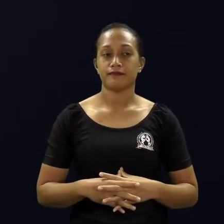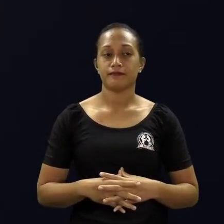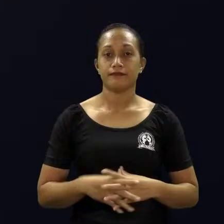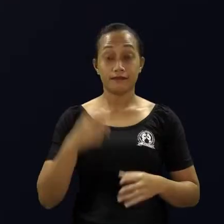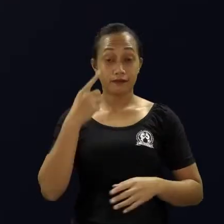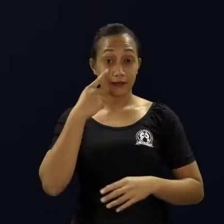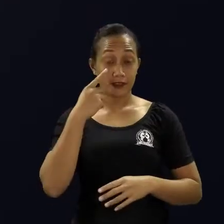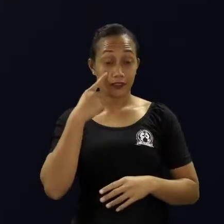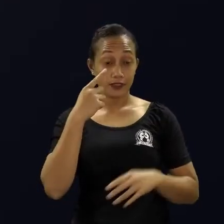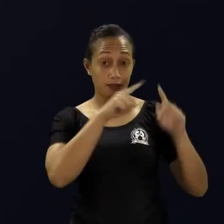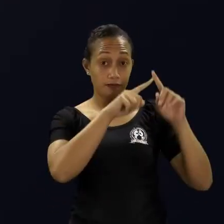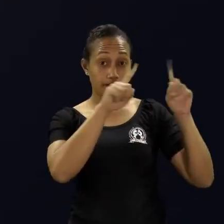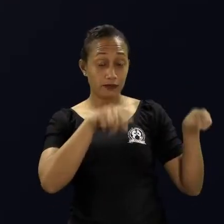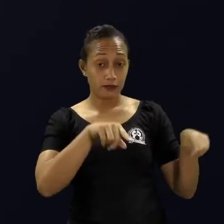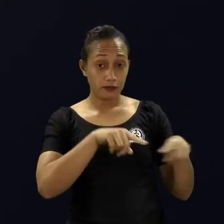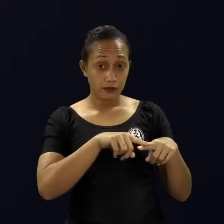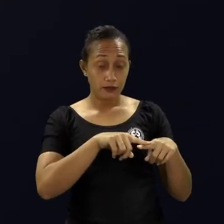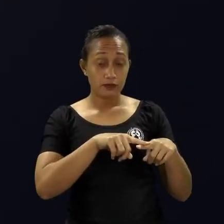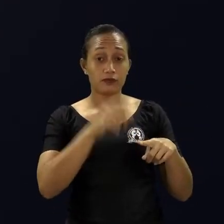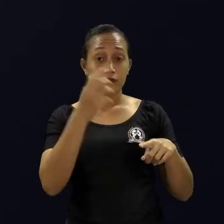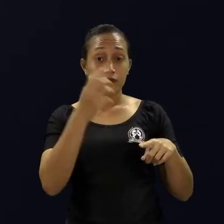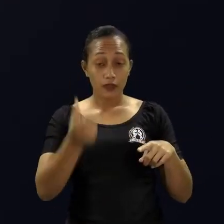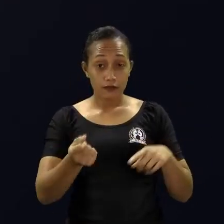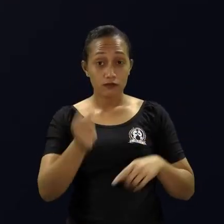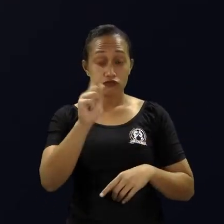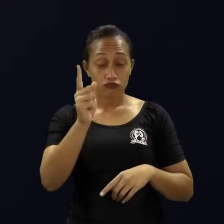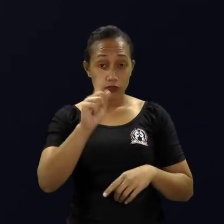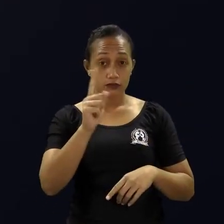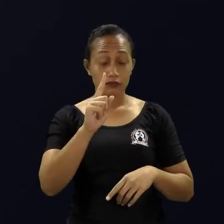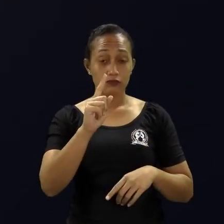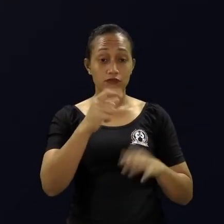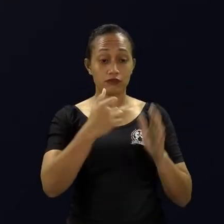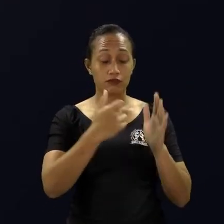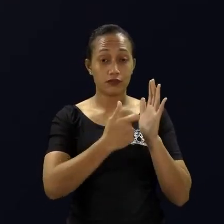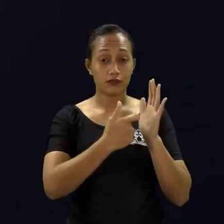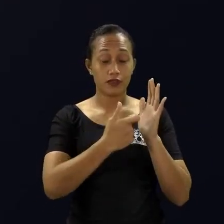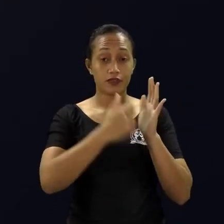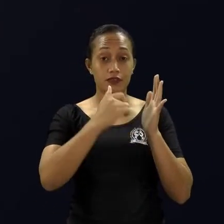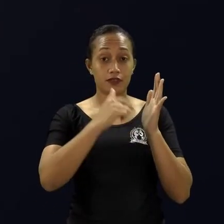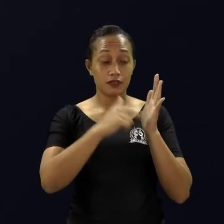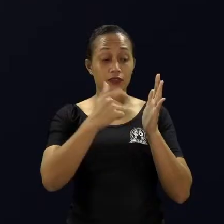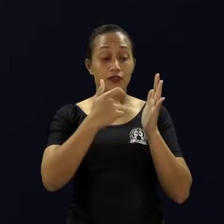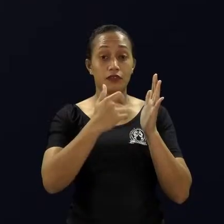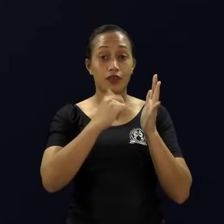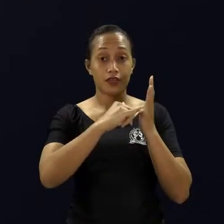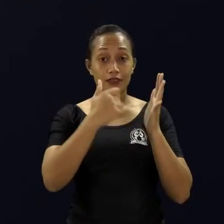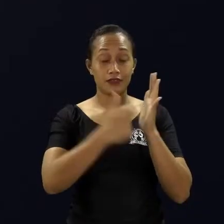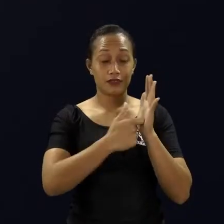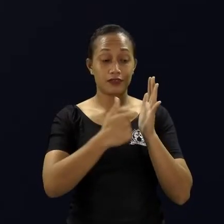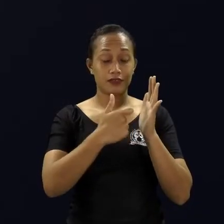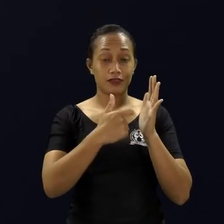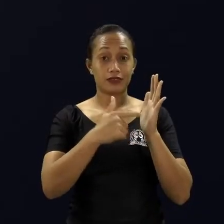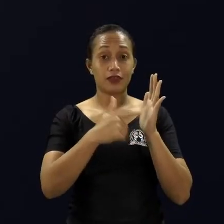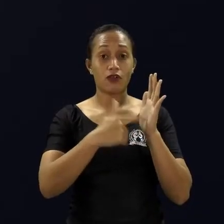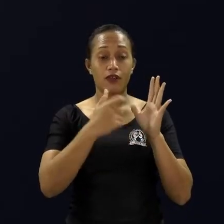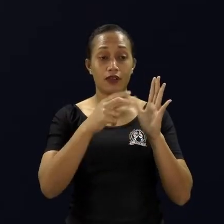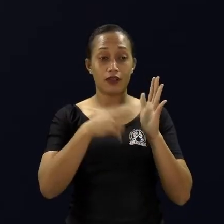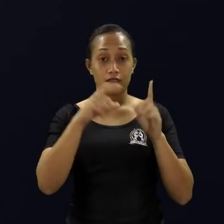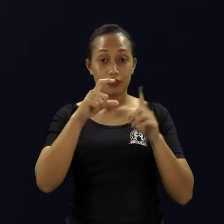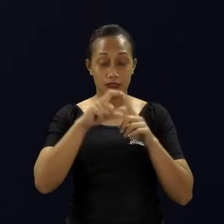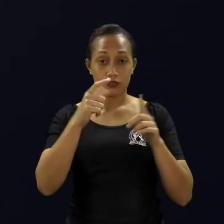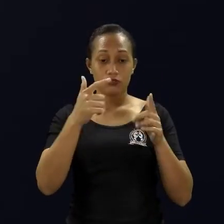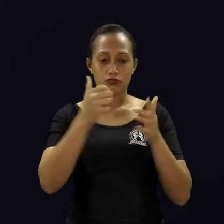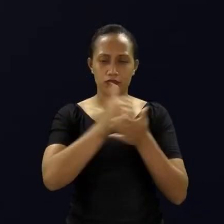Tanga I mai lunga I le watu ina atu e le tato strand o le tato strand masani o le numbers